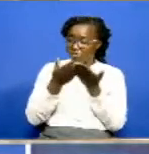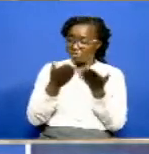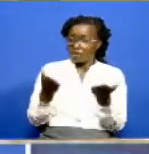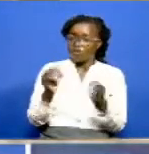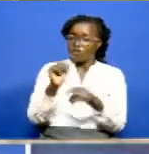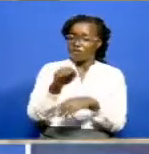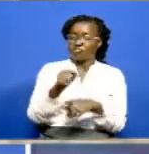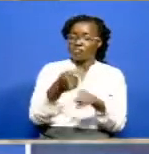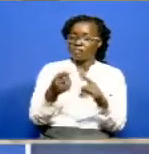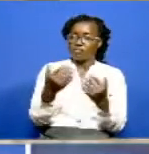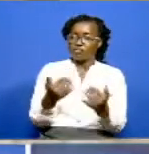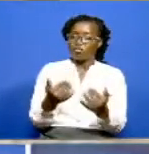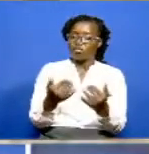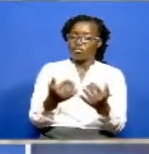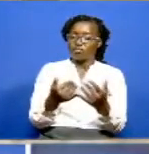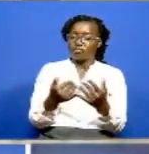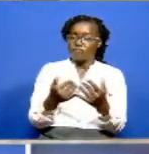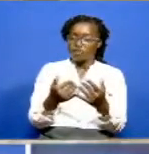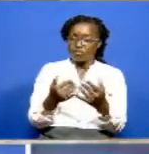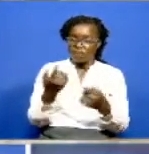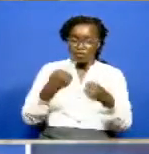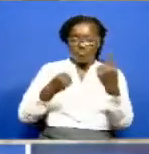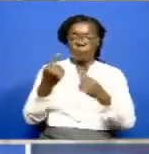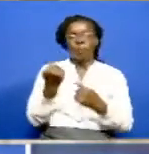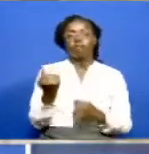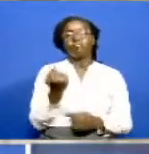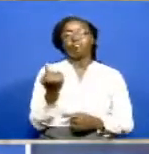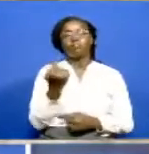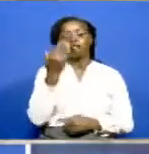now what they do is just to go and deliver, because